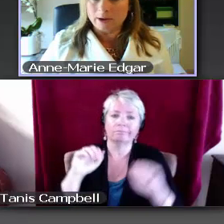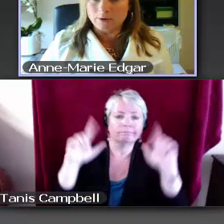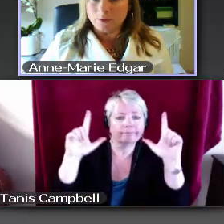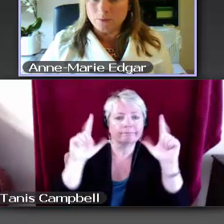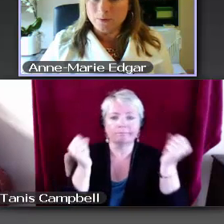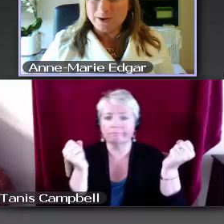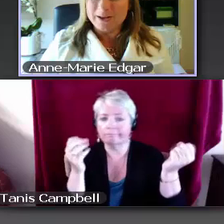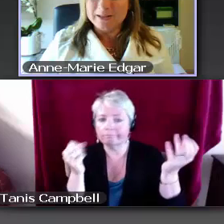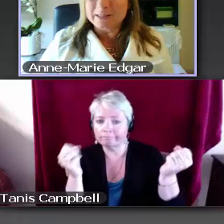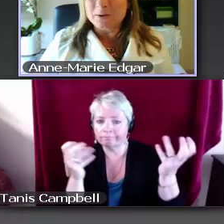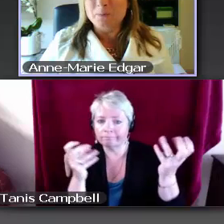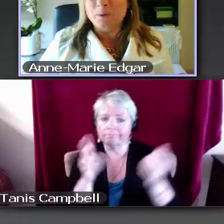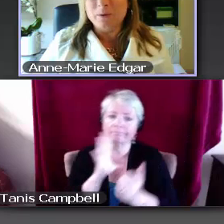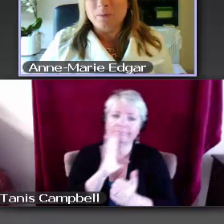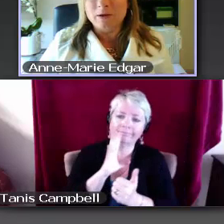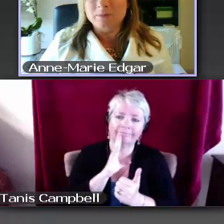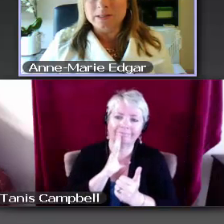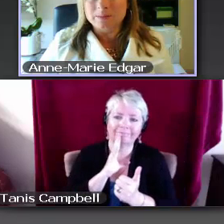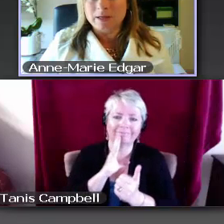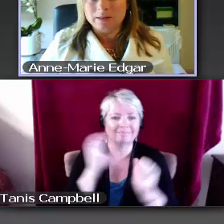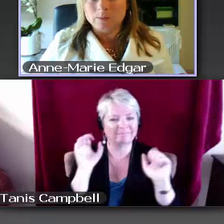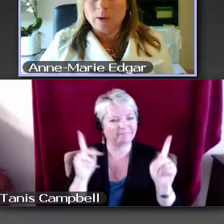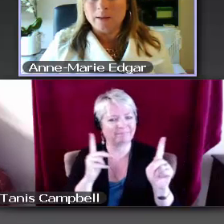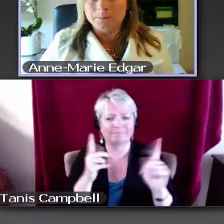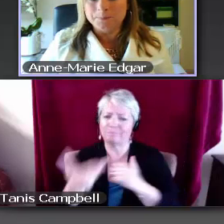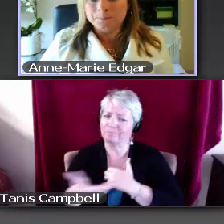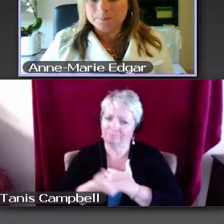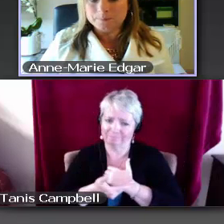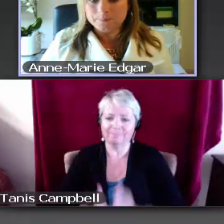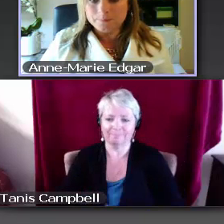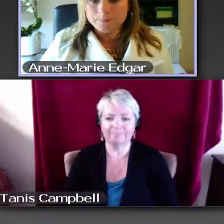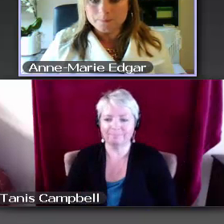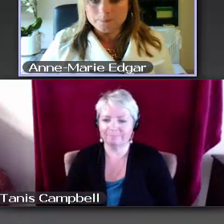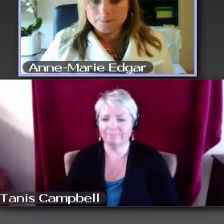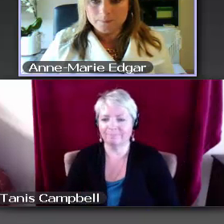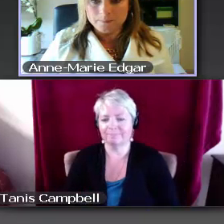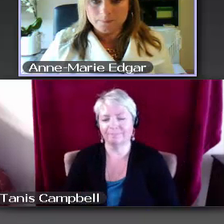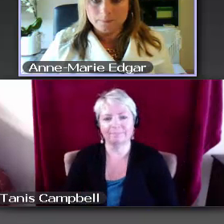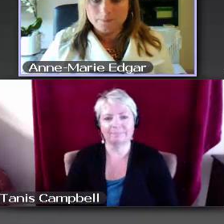all have a microphone, so you're more than welcome to speak as well.